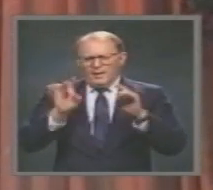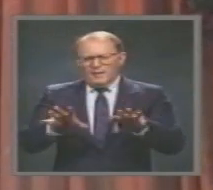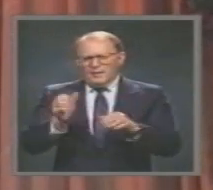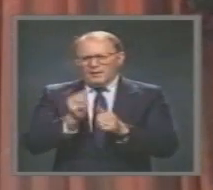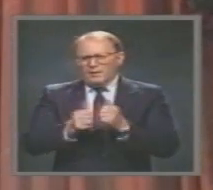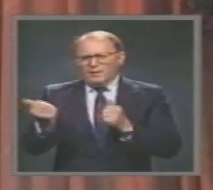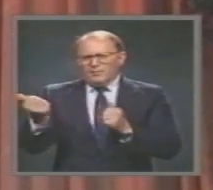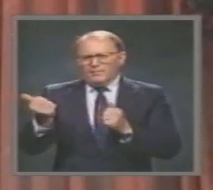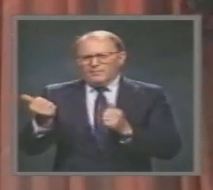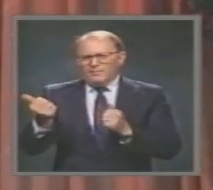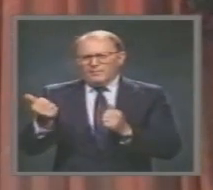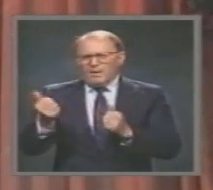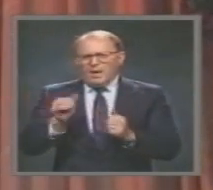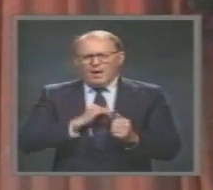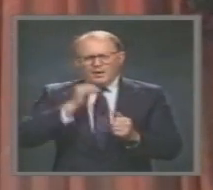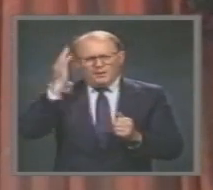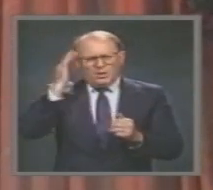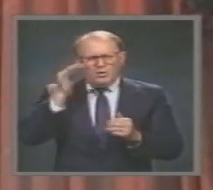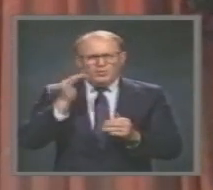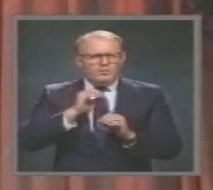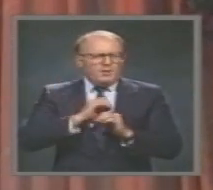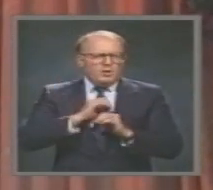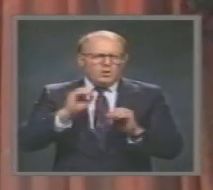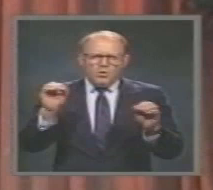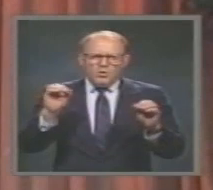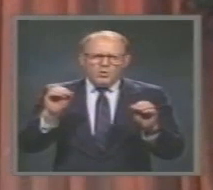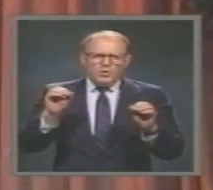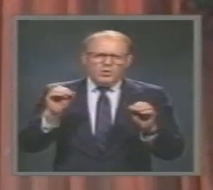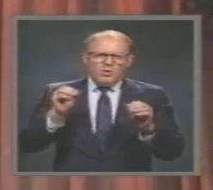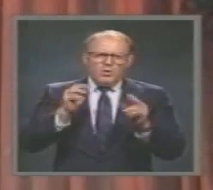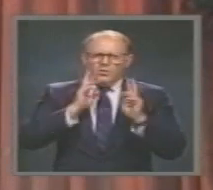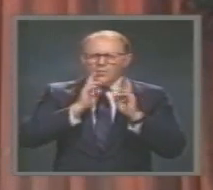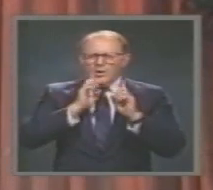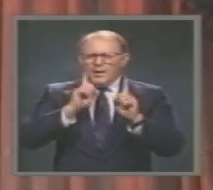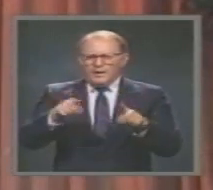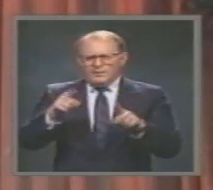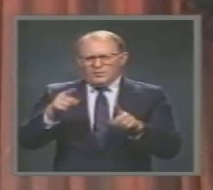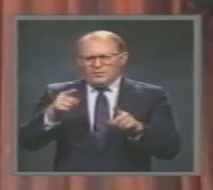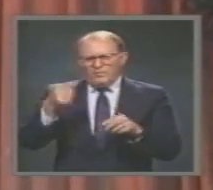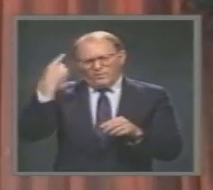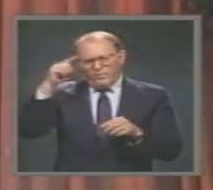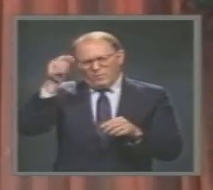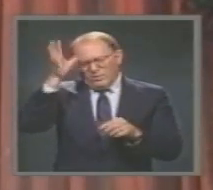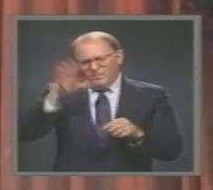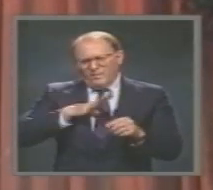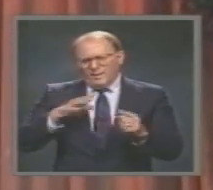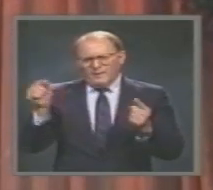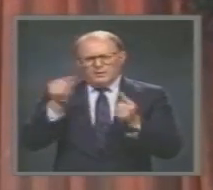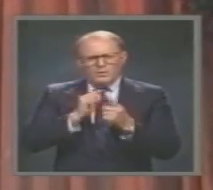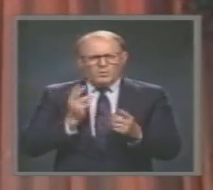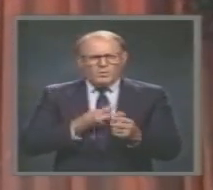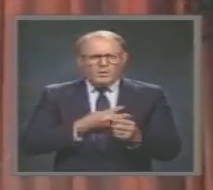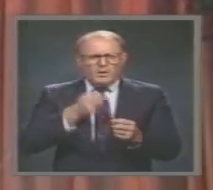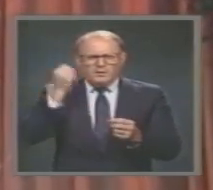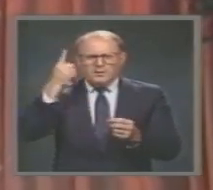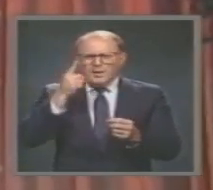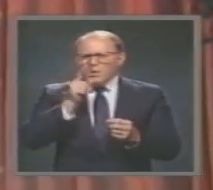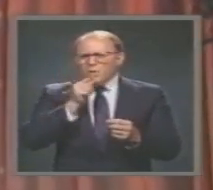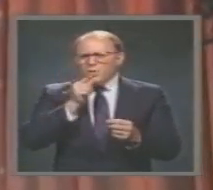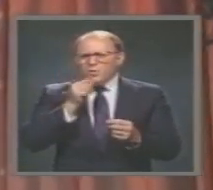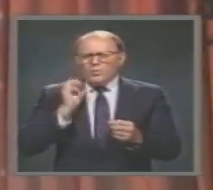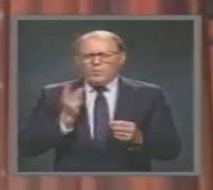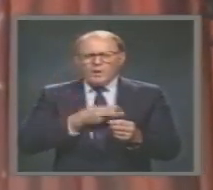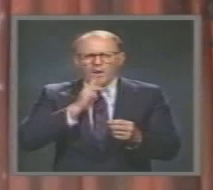another. I'm convinced there'll be no major solution to the suffering of mankind until we reach some understanding of who we